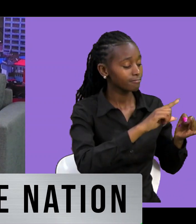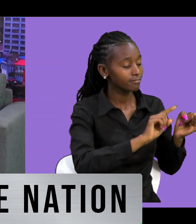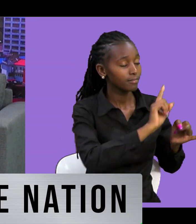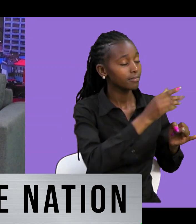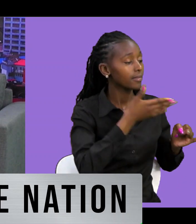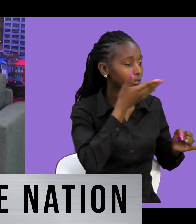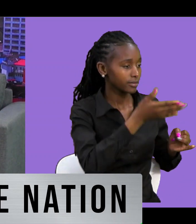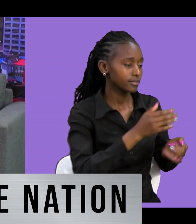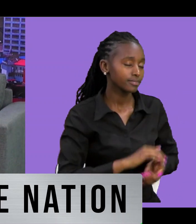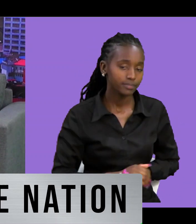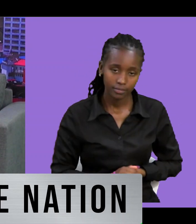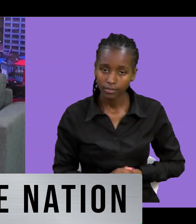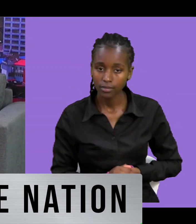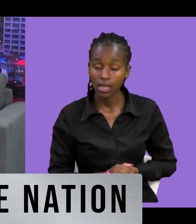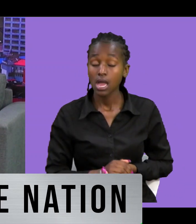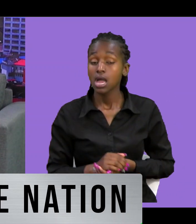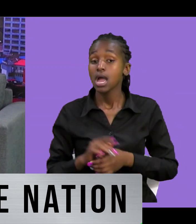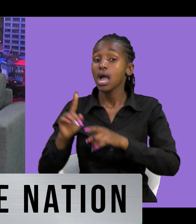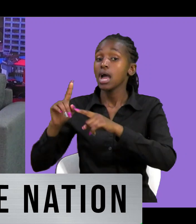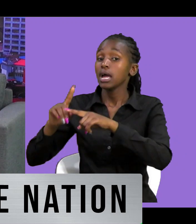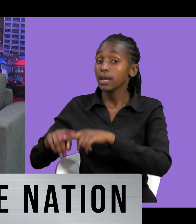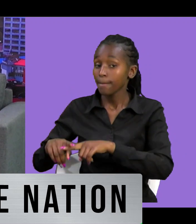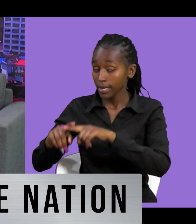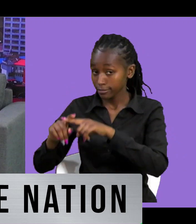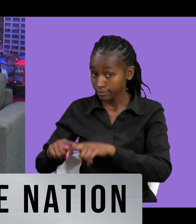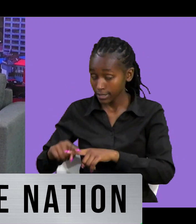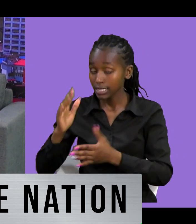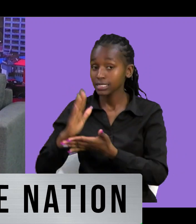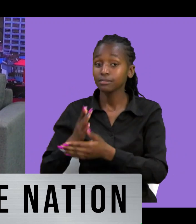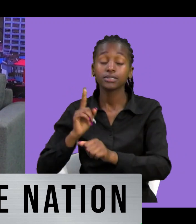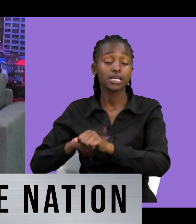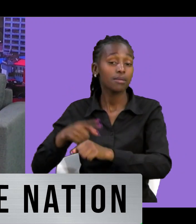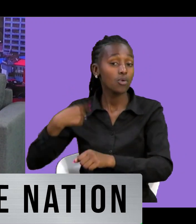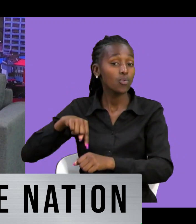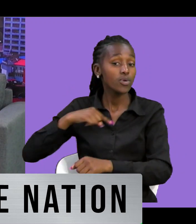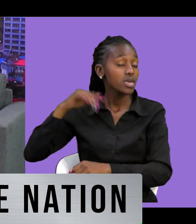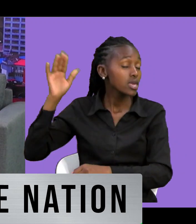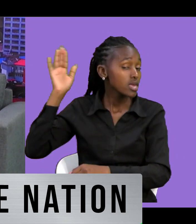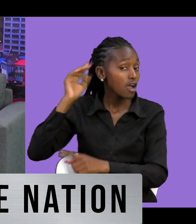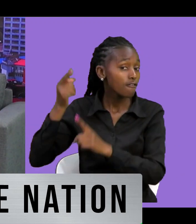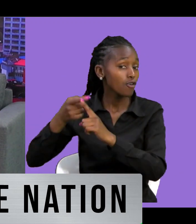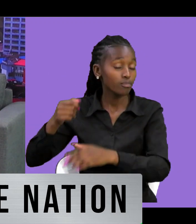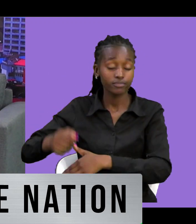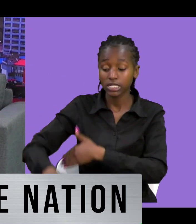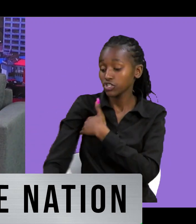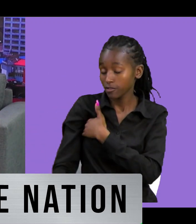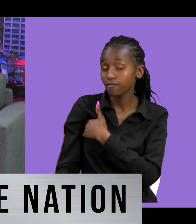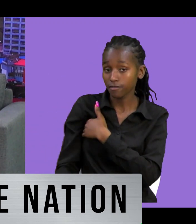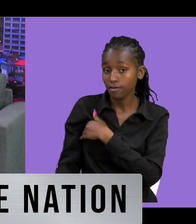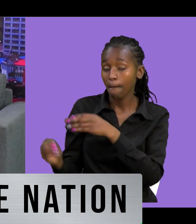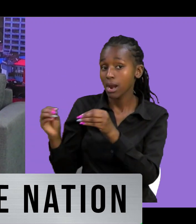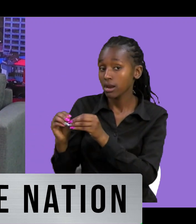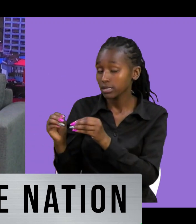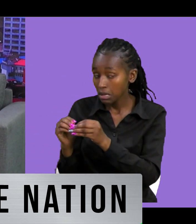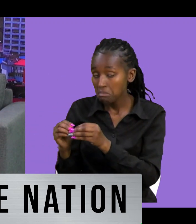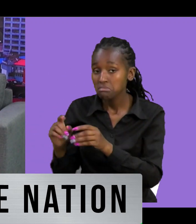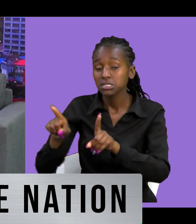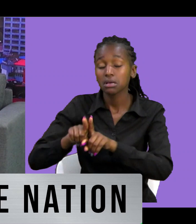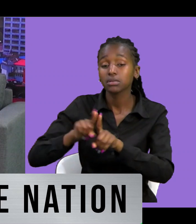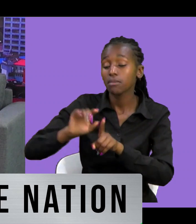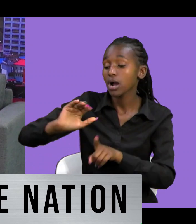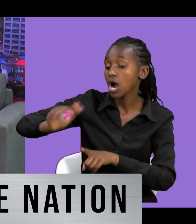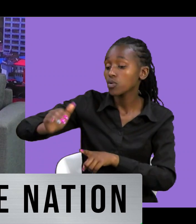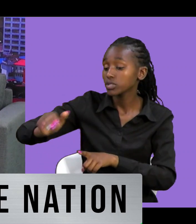we normally hear them through the chief barazas, the county office. Yeah. So the attendance